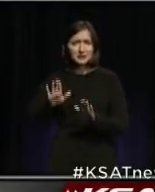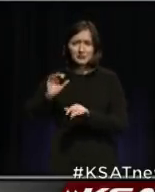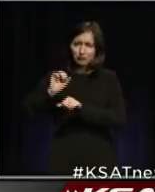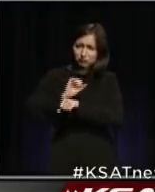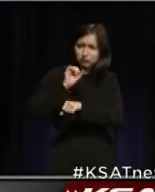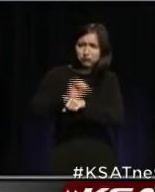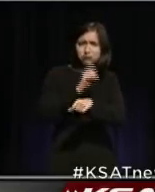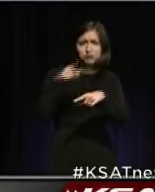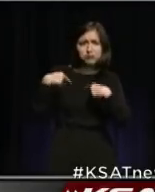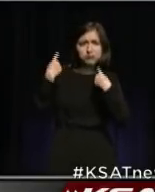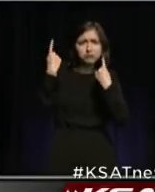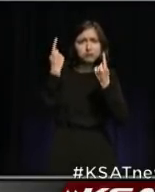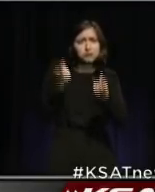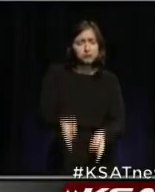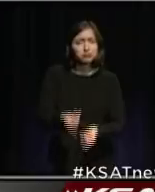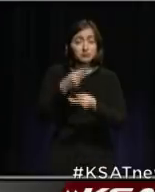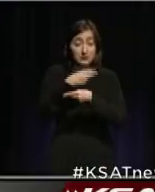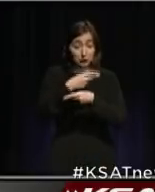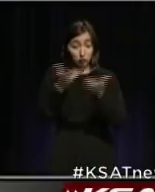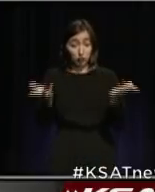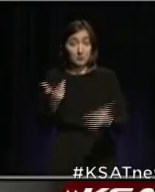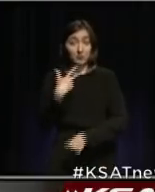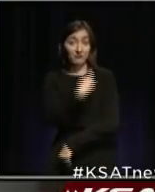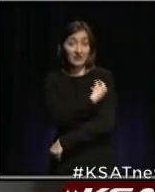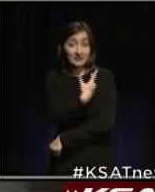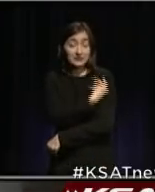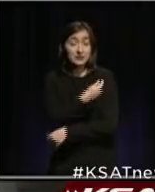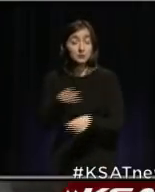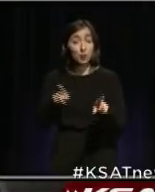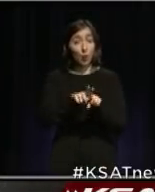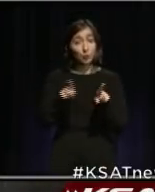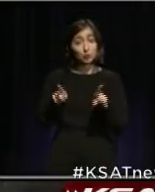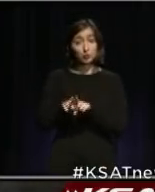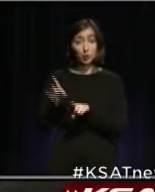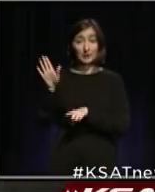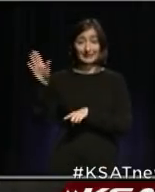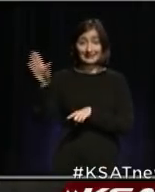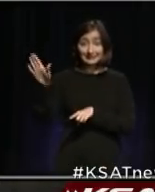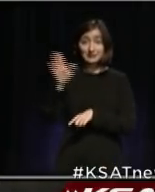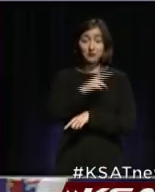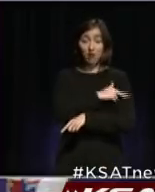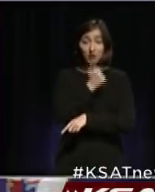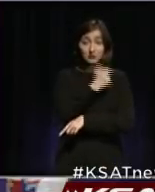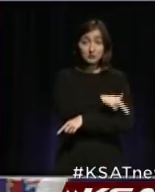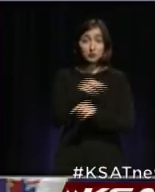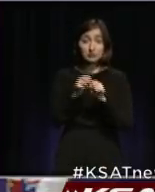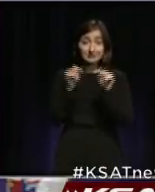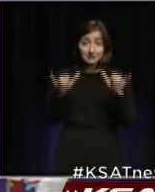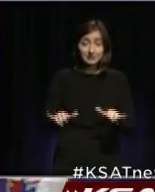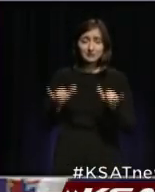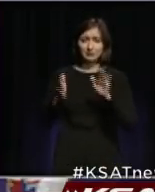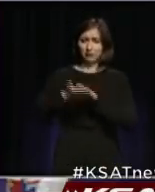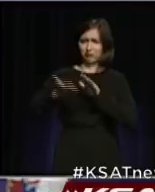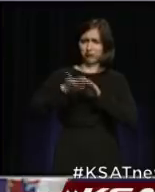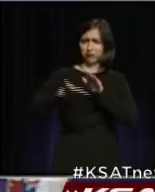with vaccines, but also with running a first-class hospital system. We've done a total